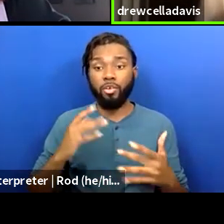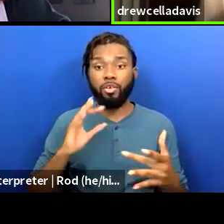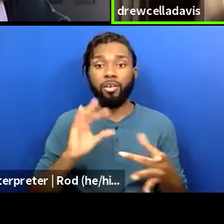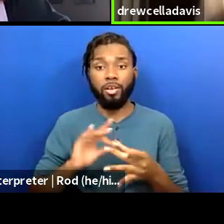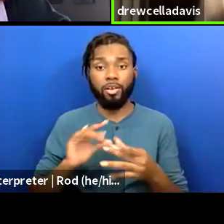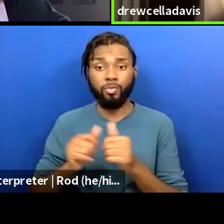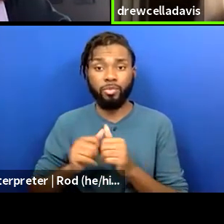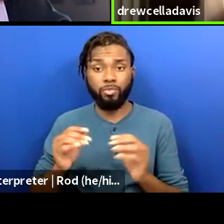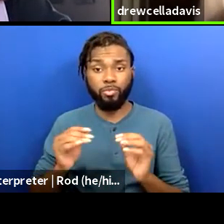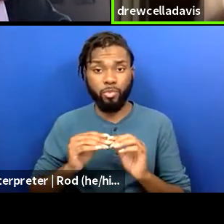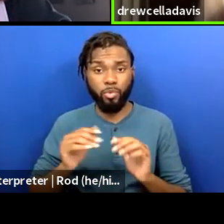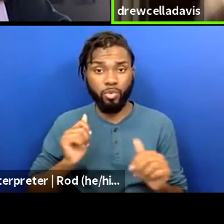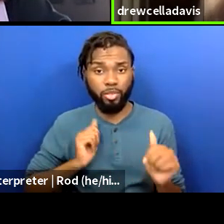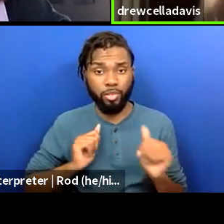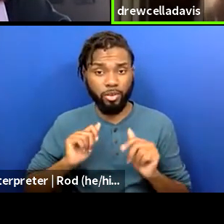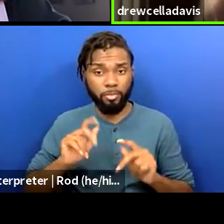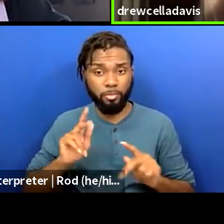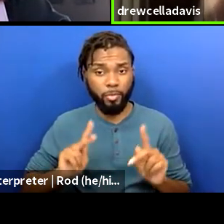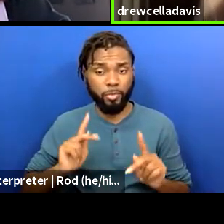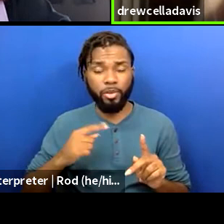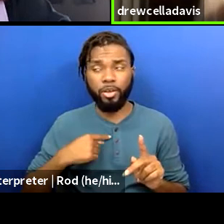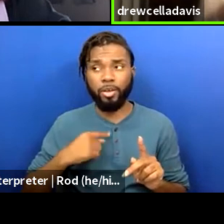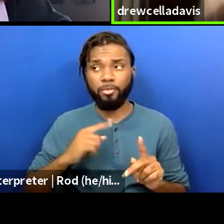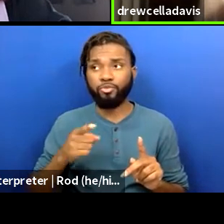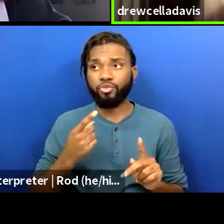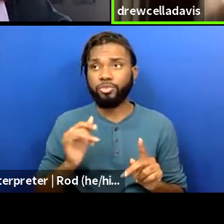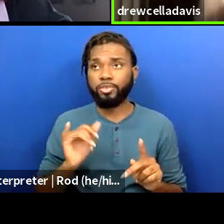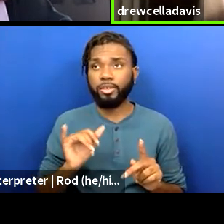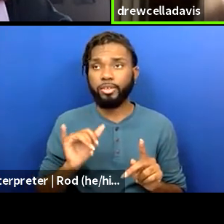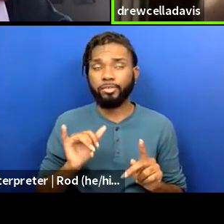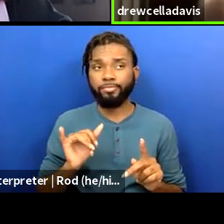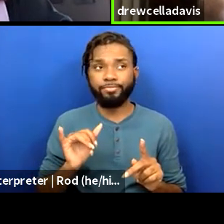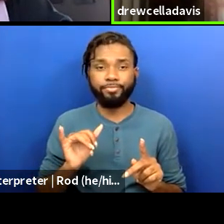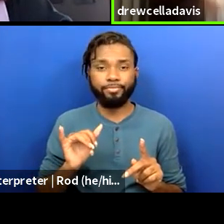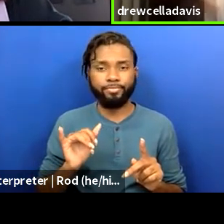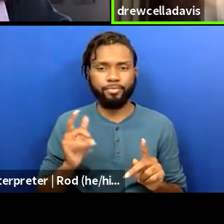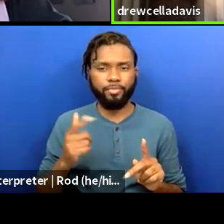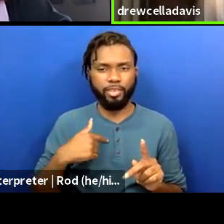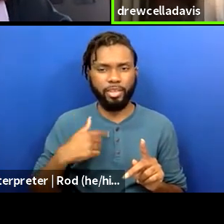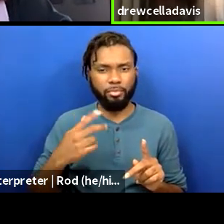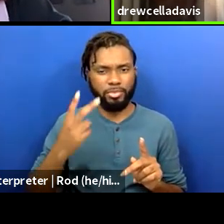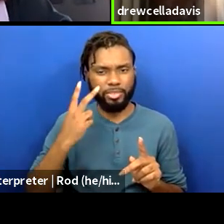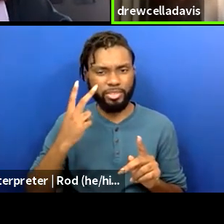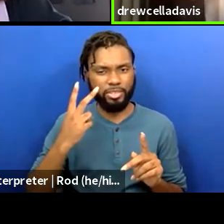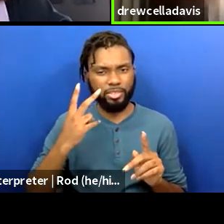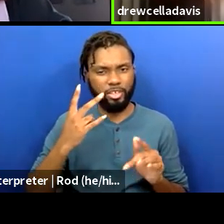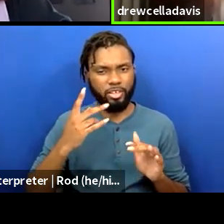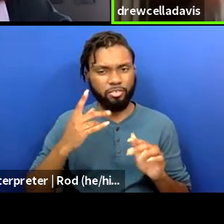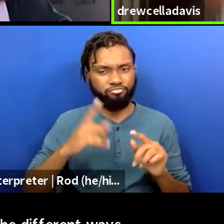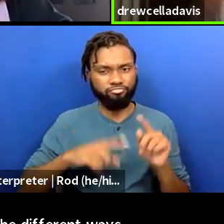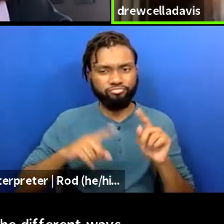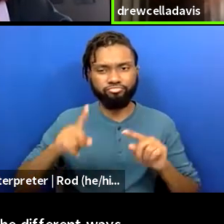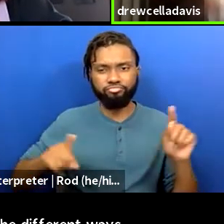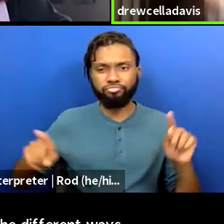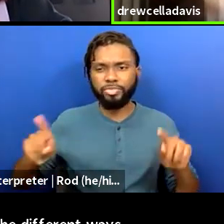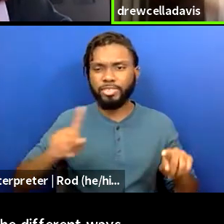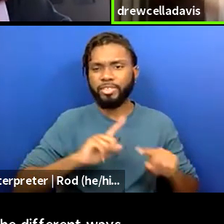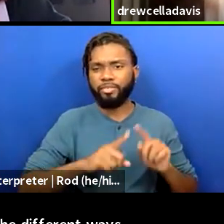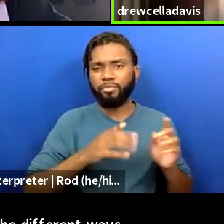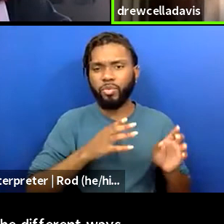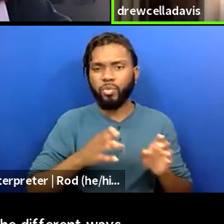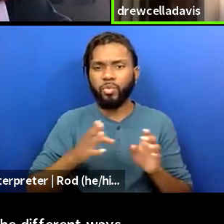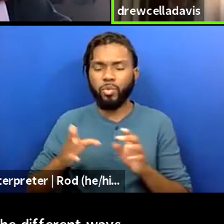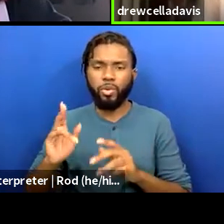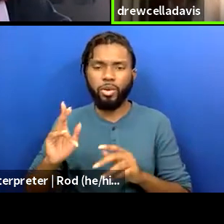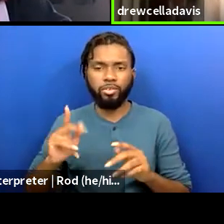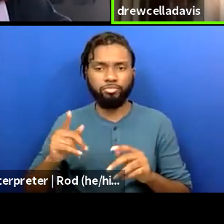people, I'm just like, I'm seeing all the different ways theater can be